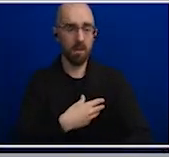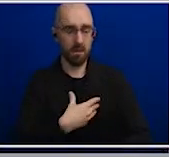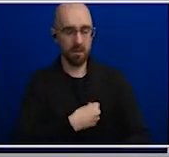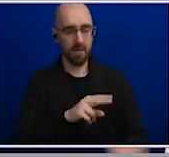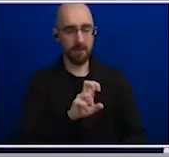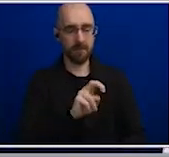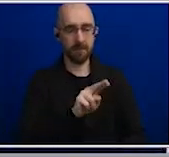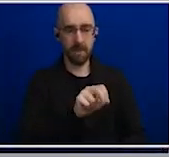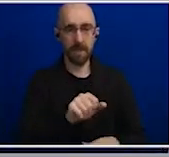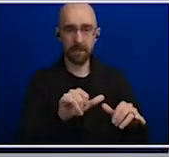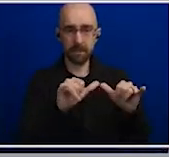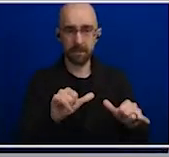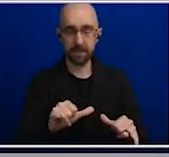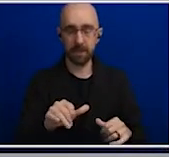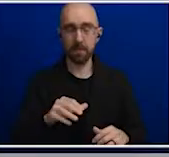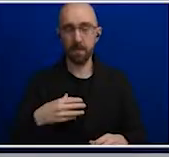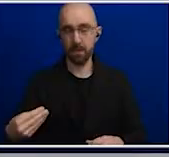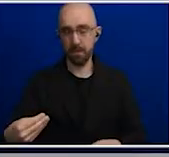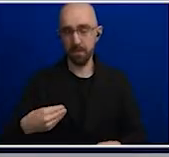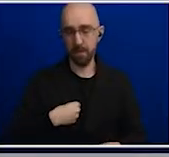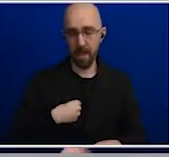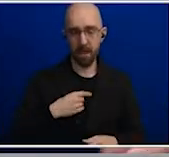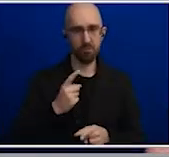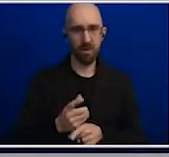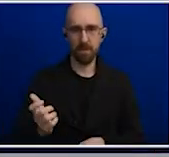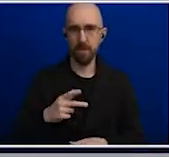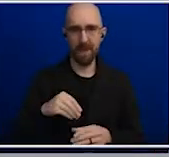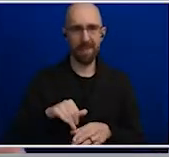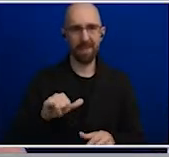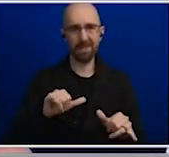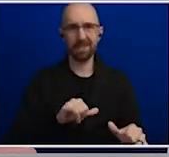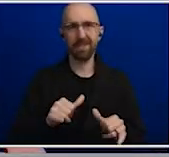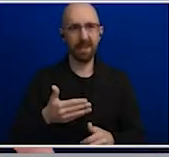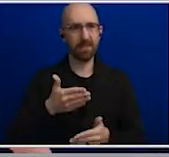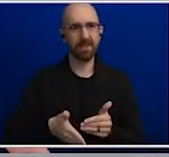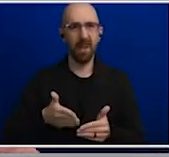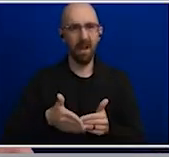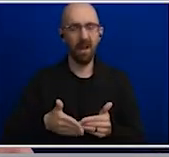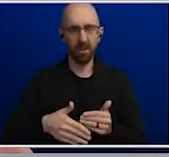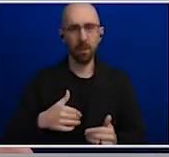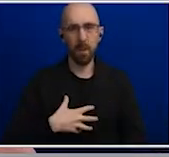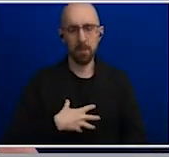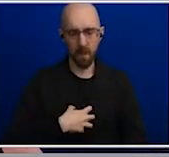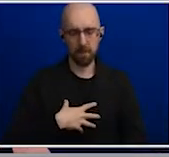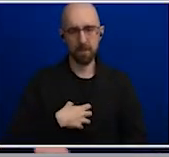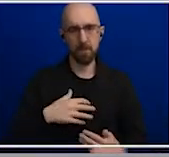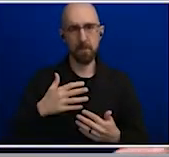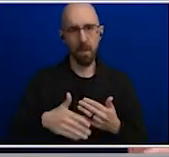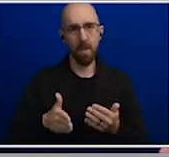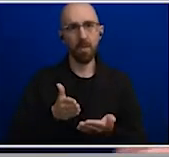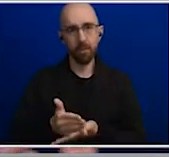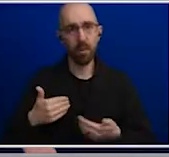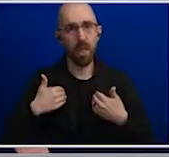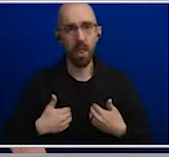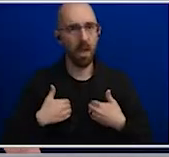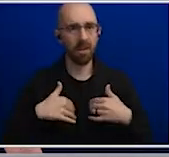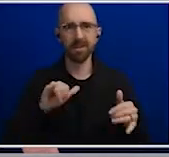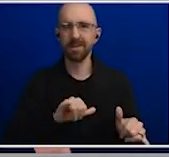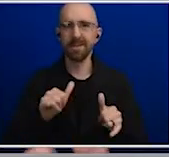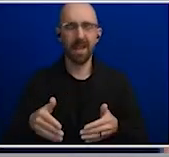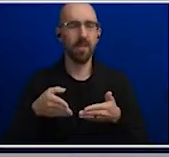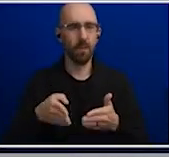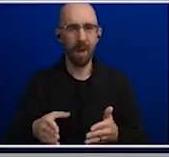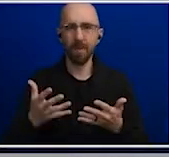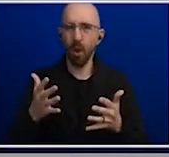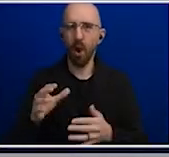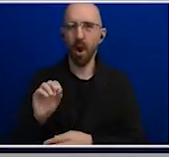heart, and then you also put it right back into that same side. So it pumps blood through the lungs the same way, but it's already oxygenated